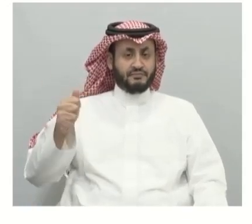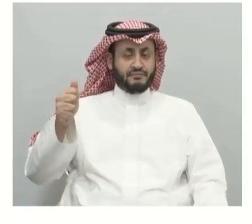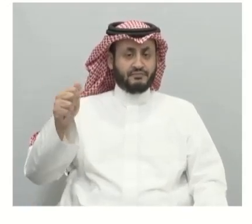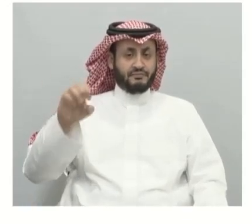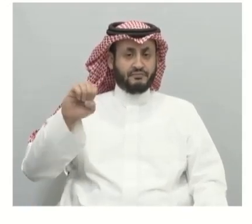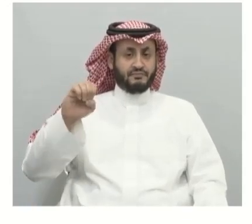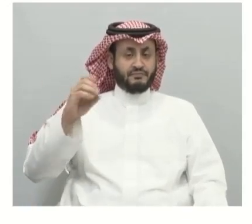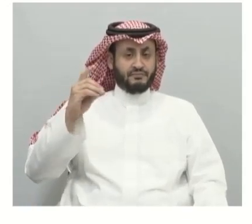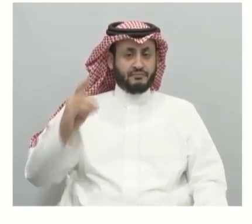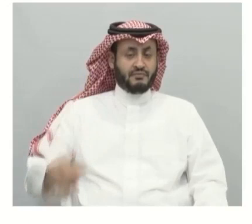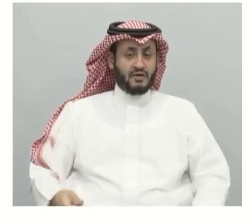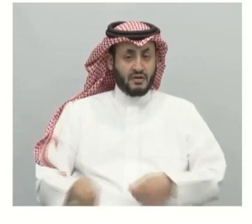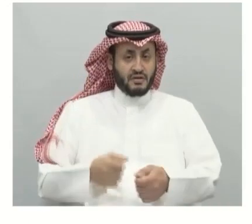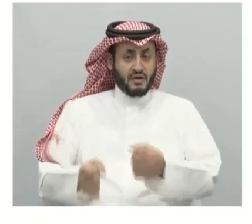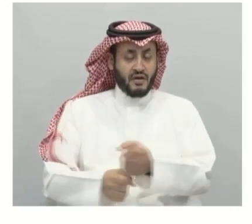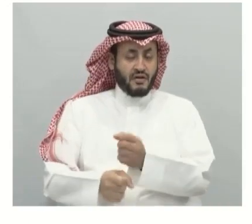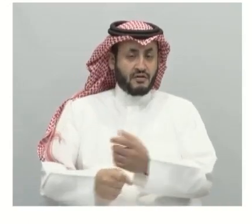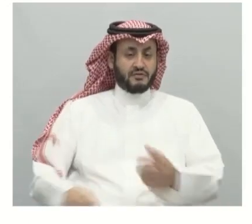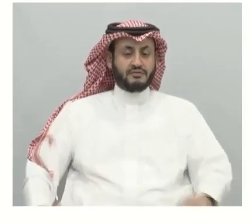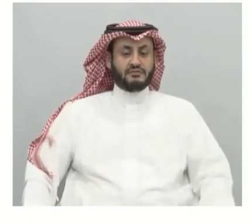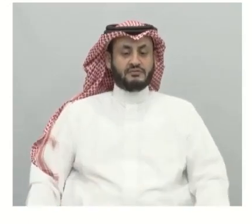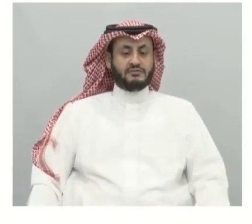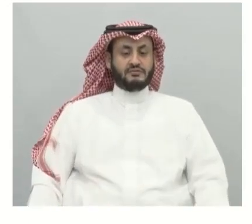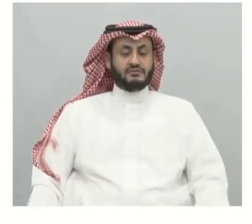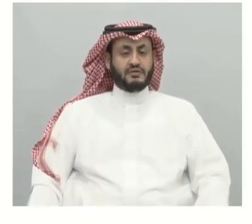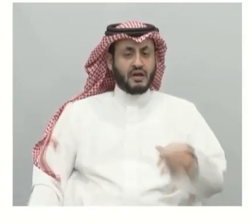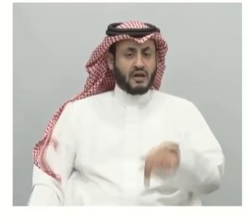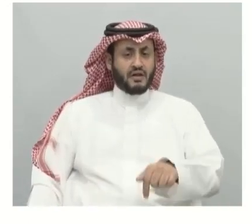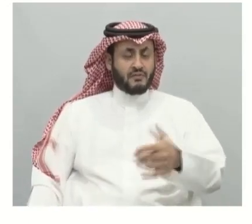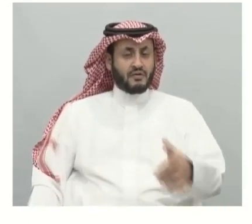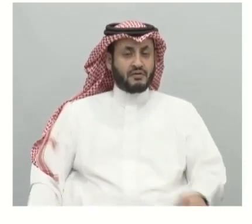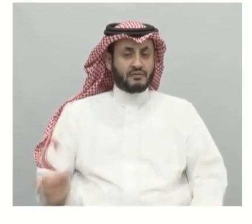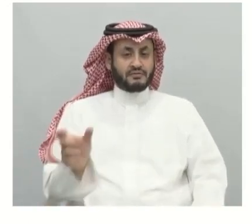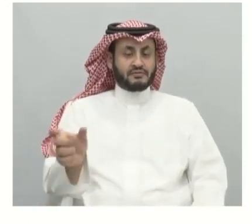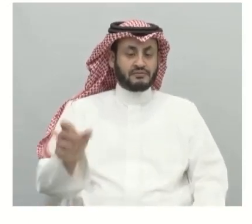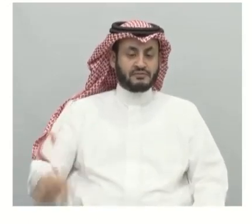London. He is in right now. What do you think?